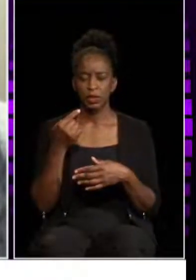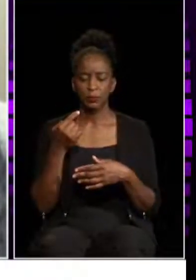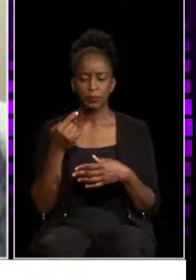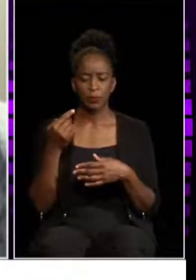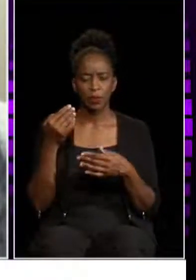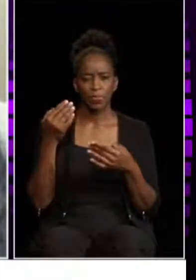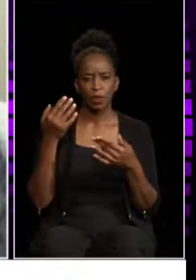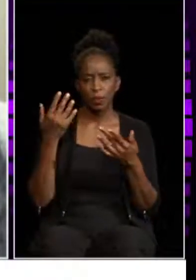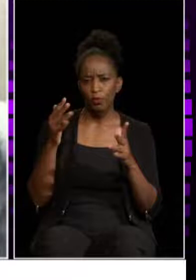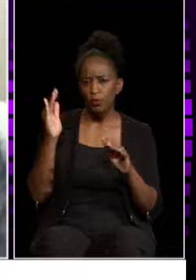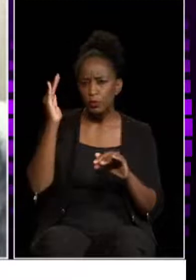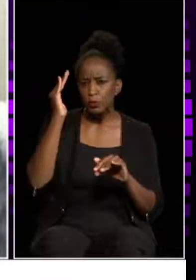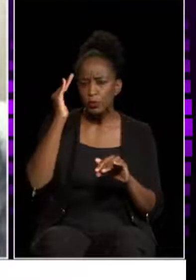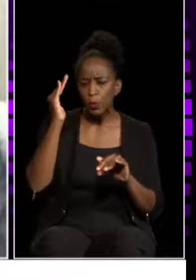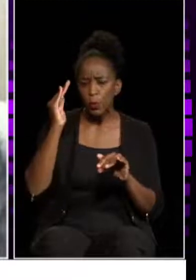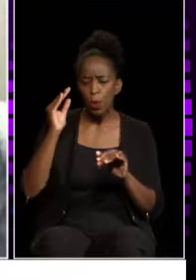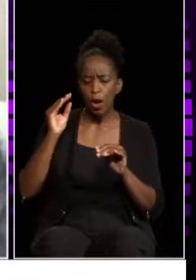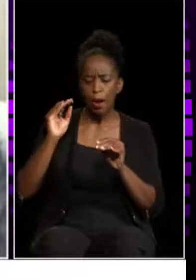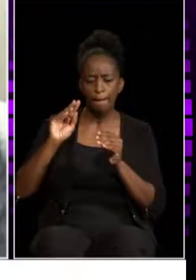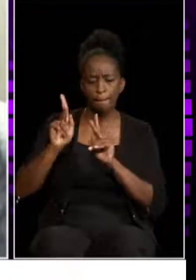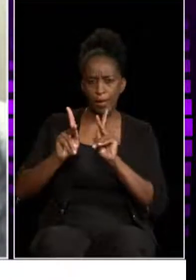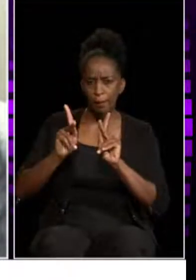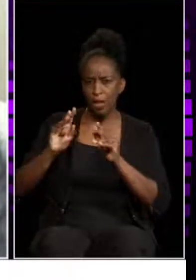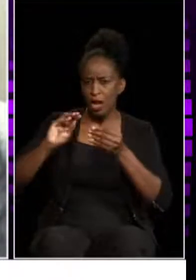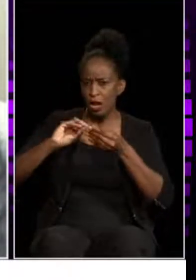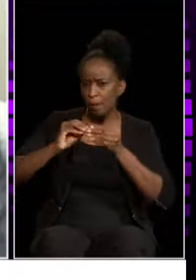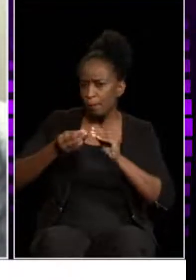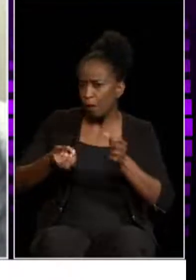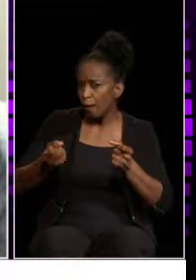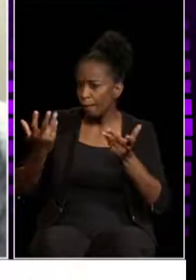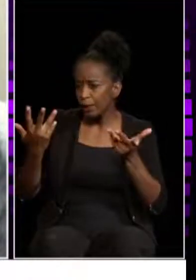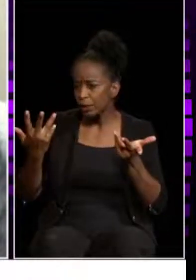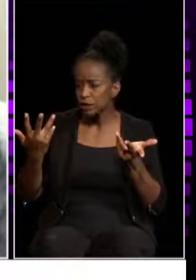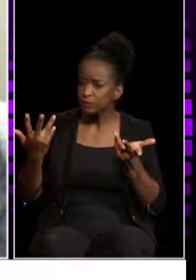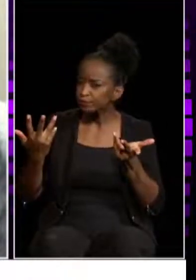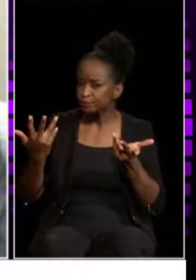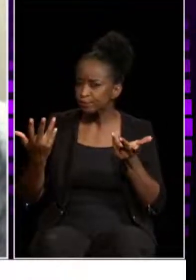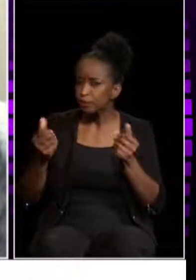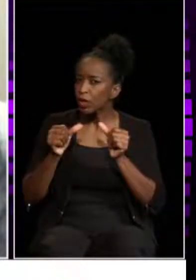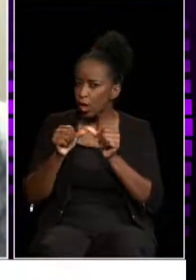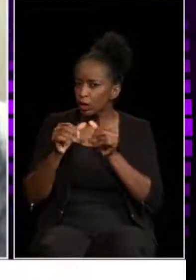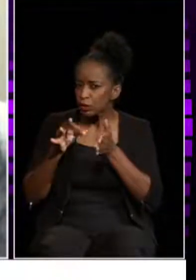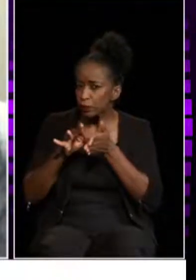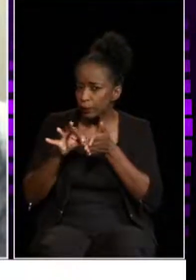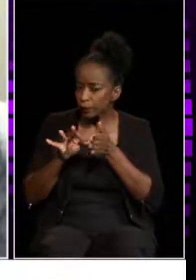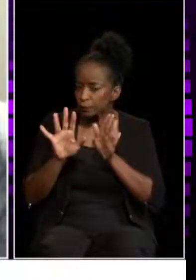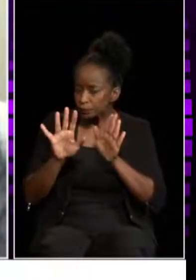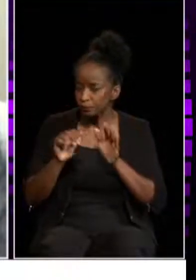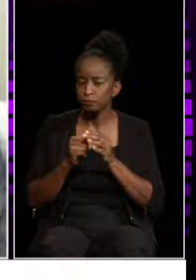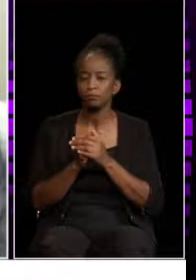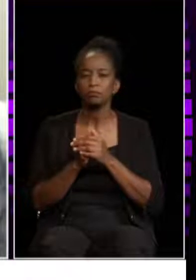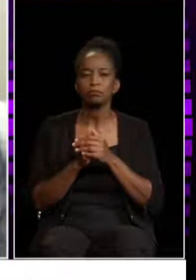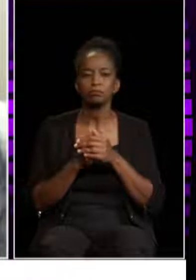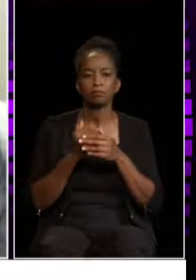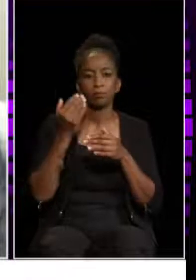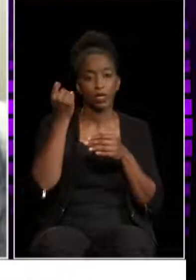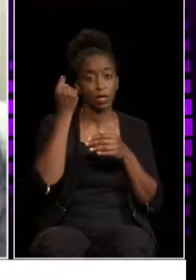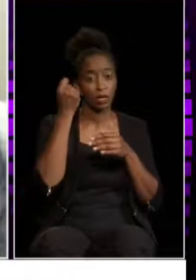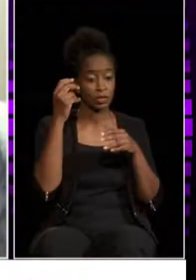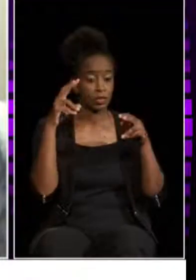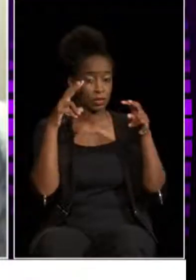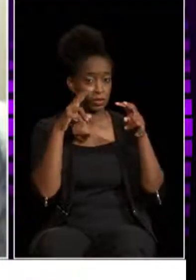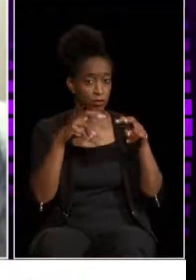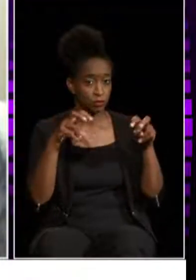UNICEF actually did research on the impact of mental health within